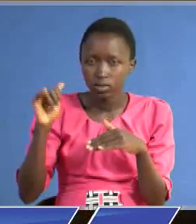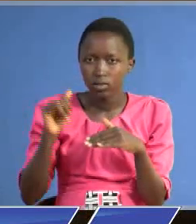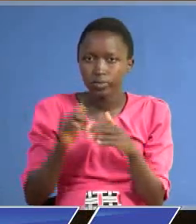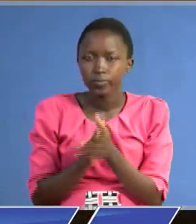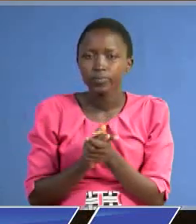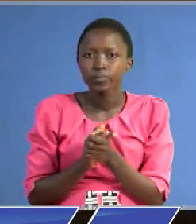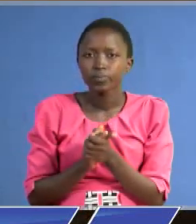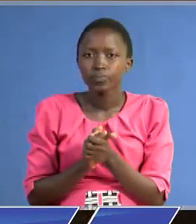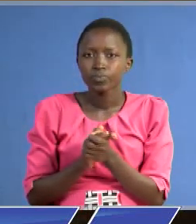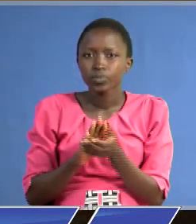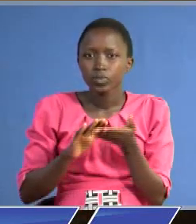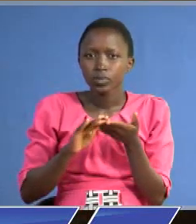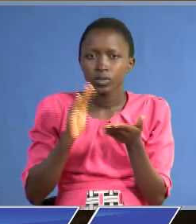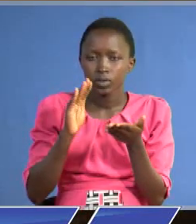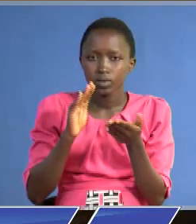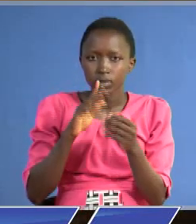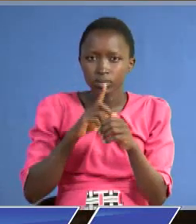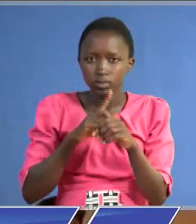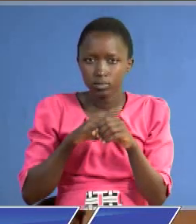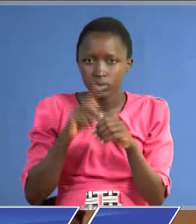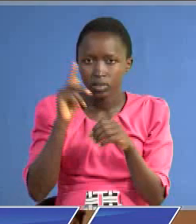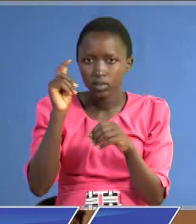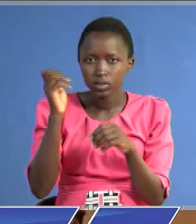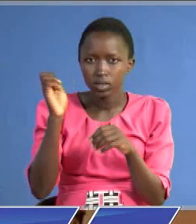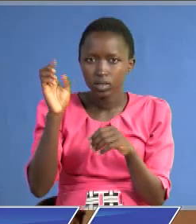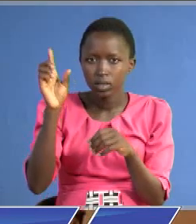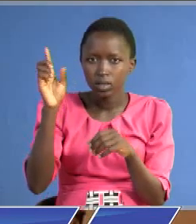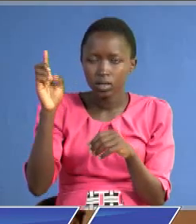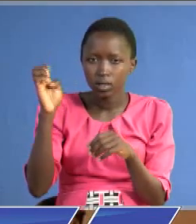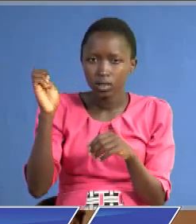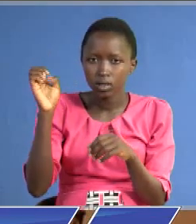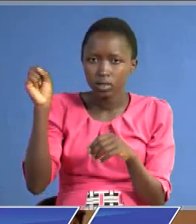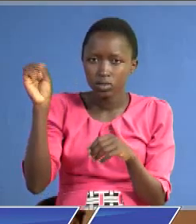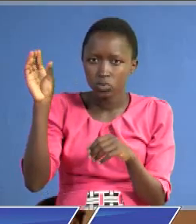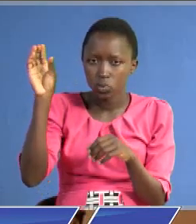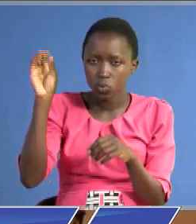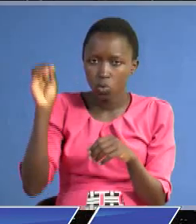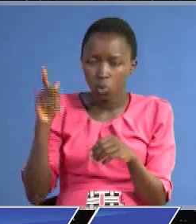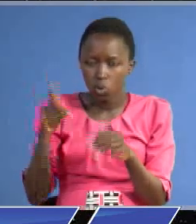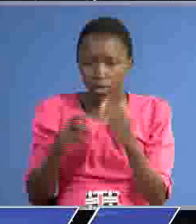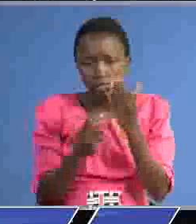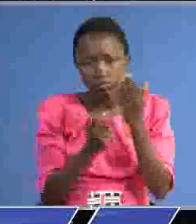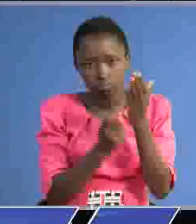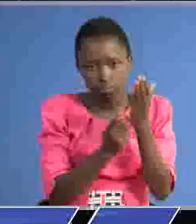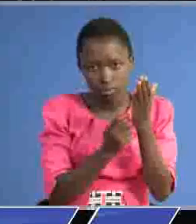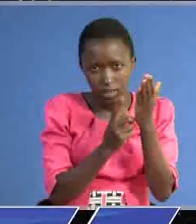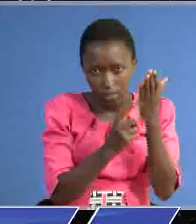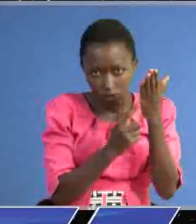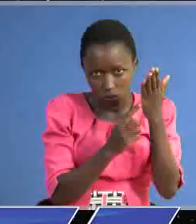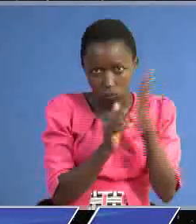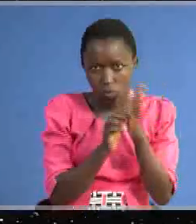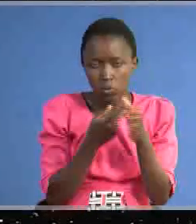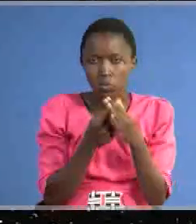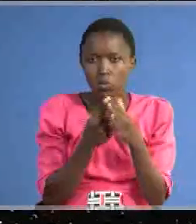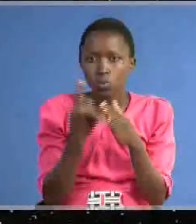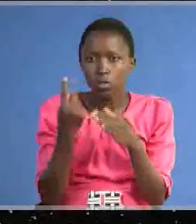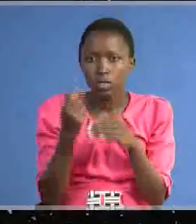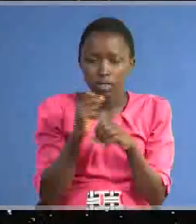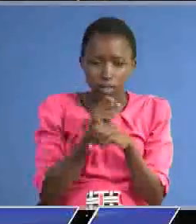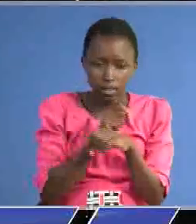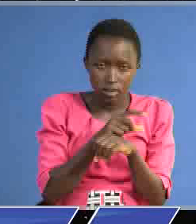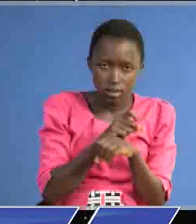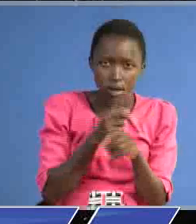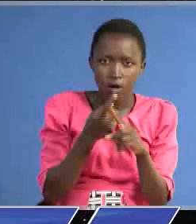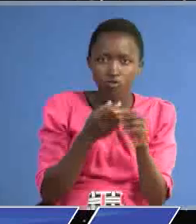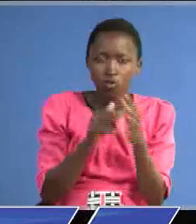rain. The modern-day telescope is digitalized, designed to collect terabytes of data by second. David